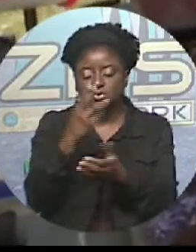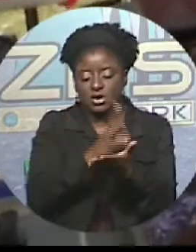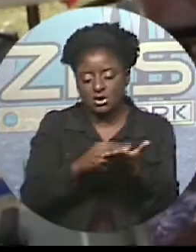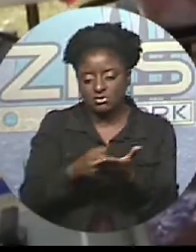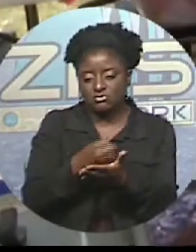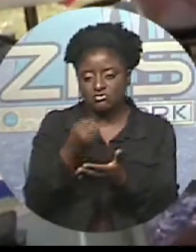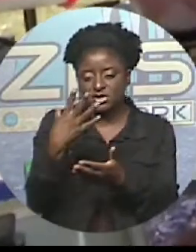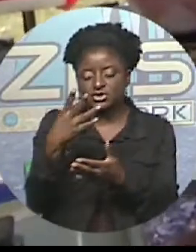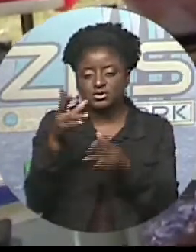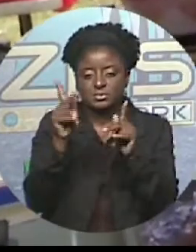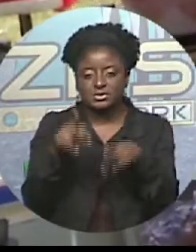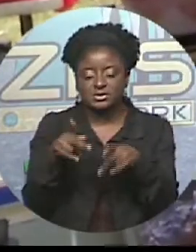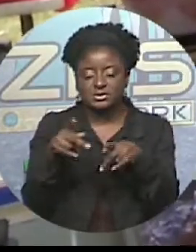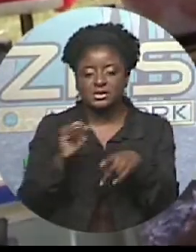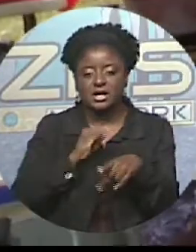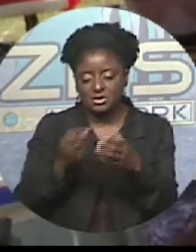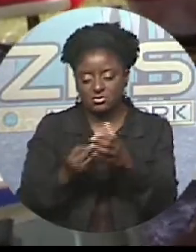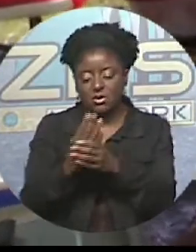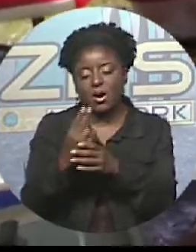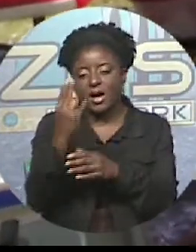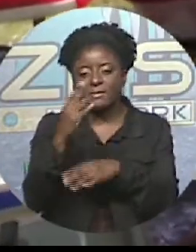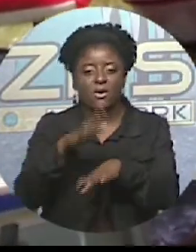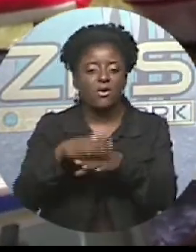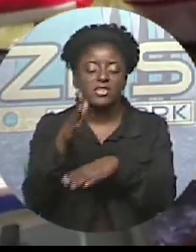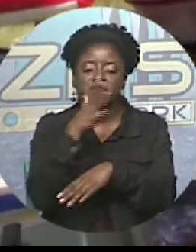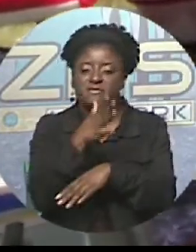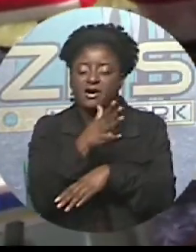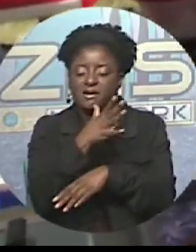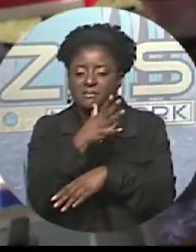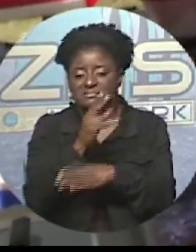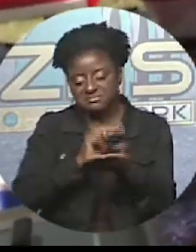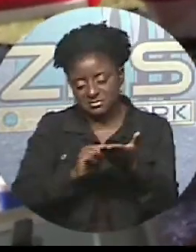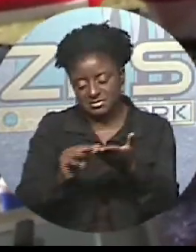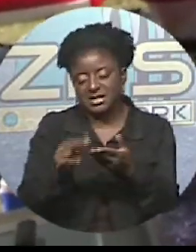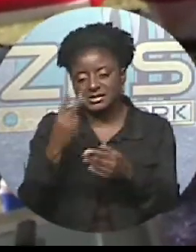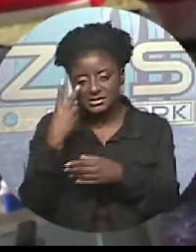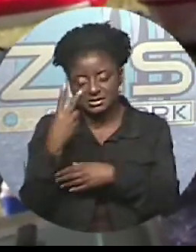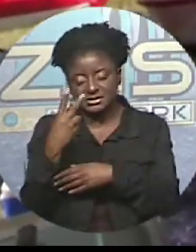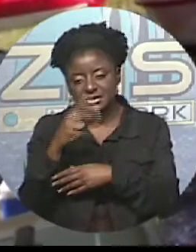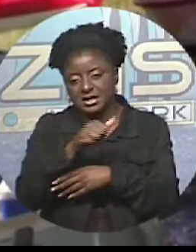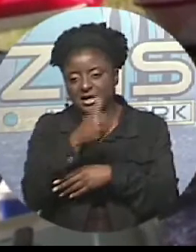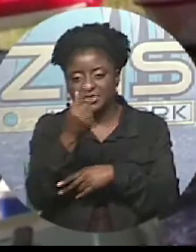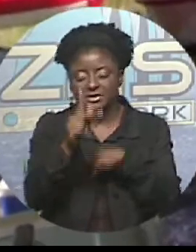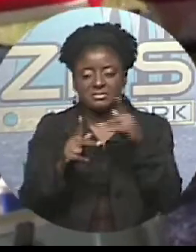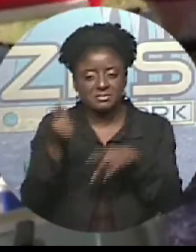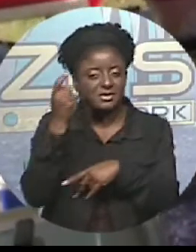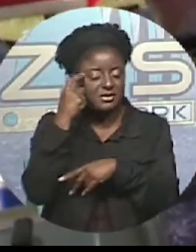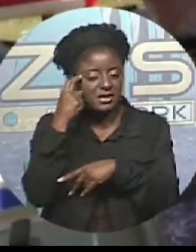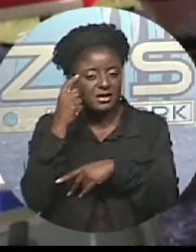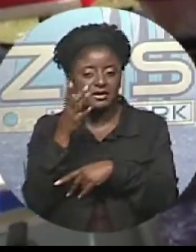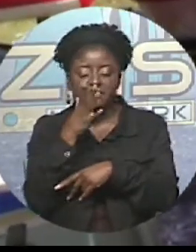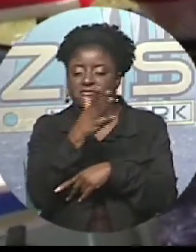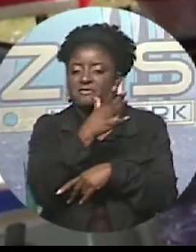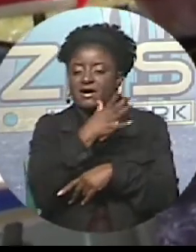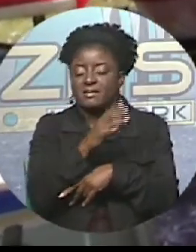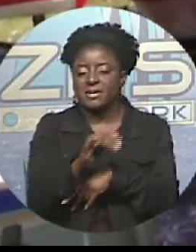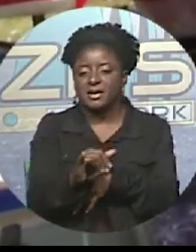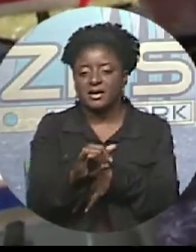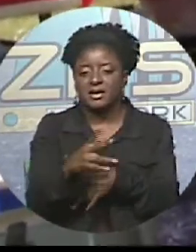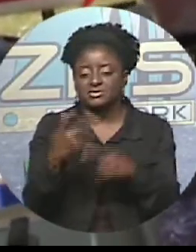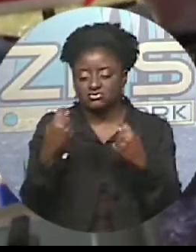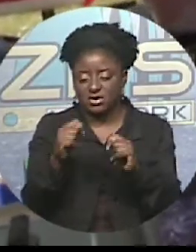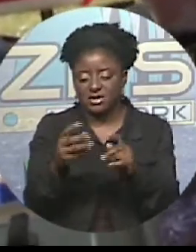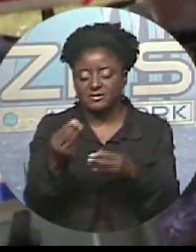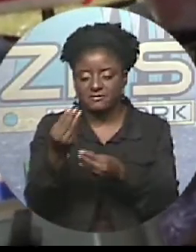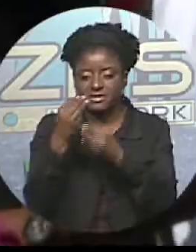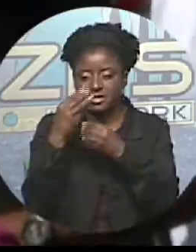up on a farm and I got a lot of stuff home, but it's been nice to see that other people really taking farming and trying to feed